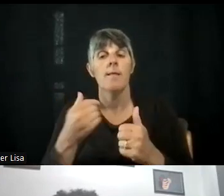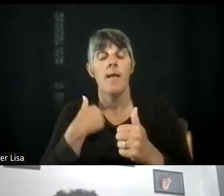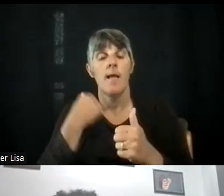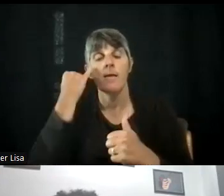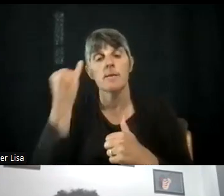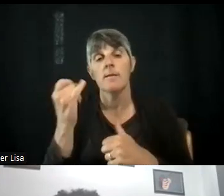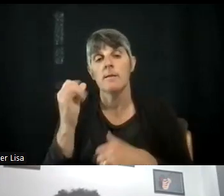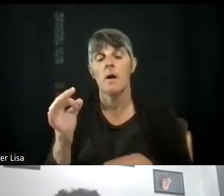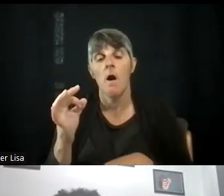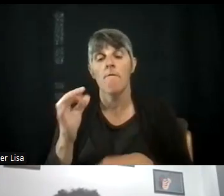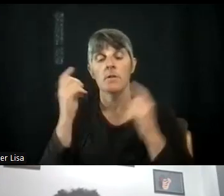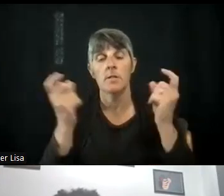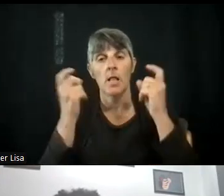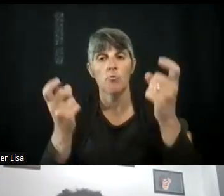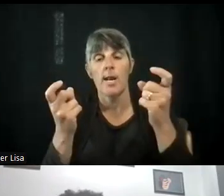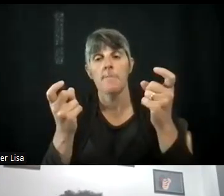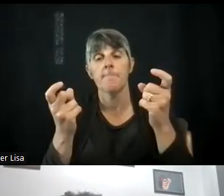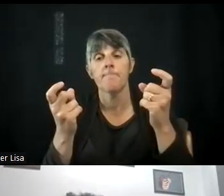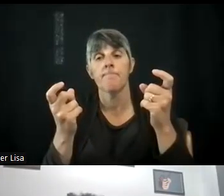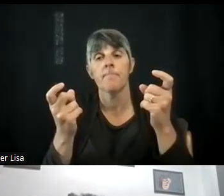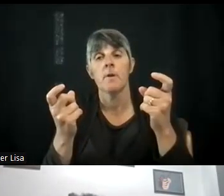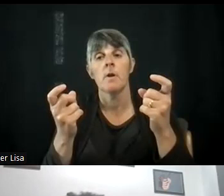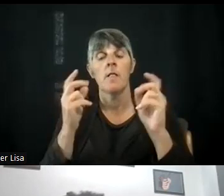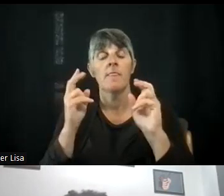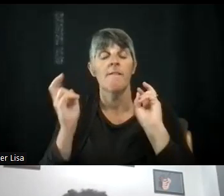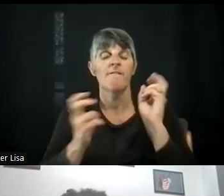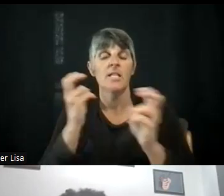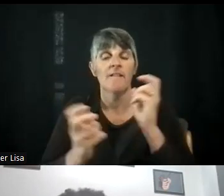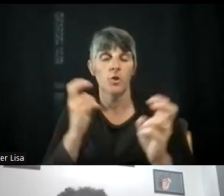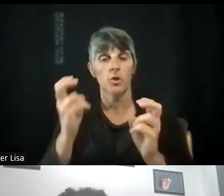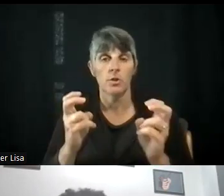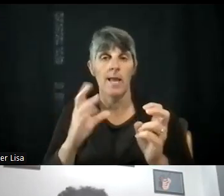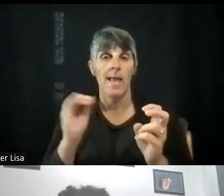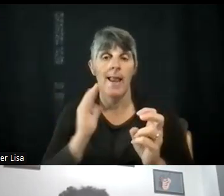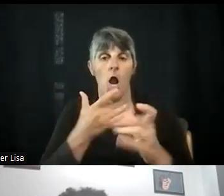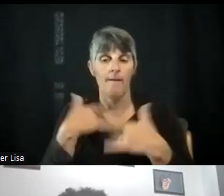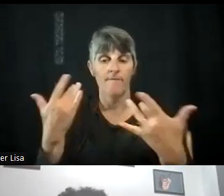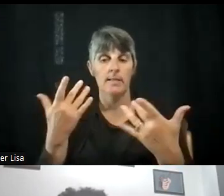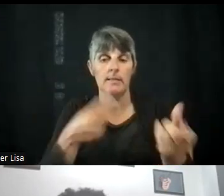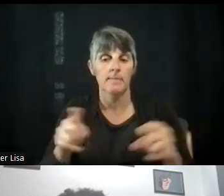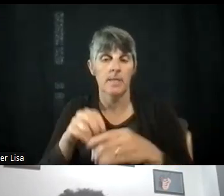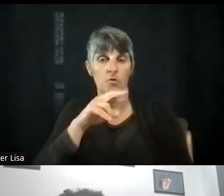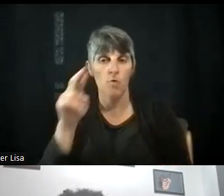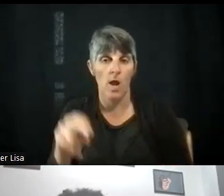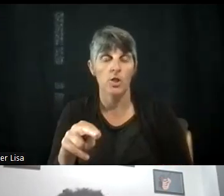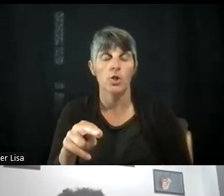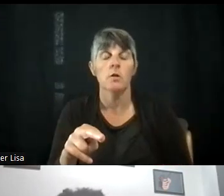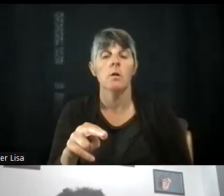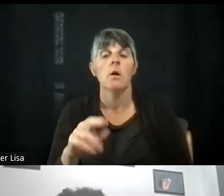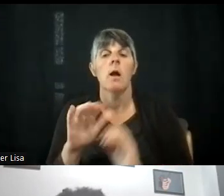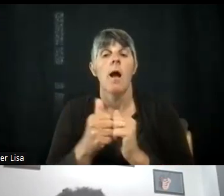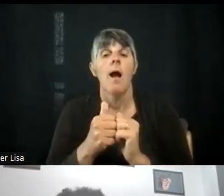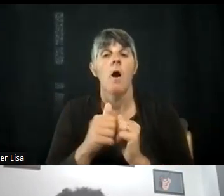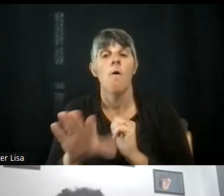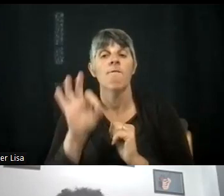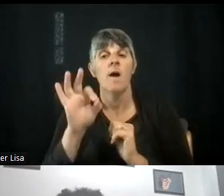idea of celebrating our festival scene and our event scene in Rochester by